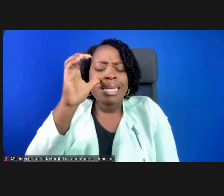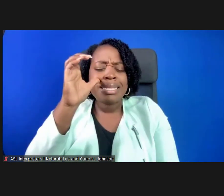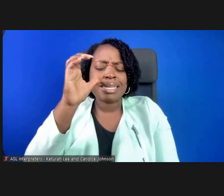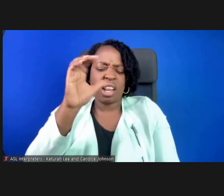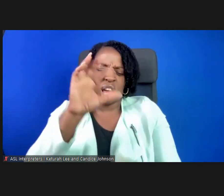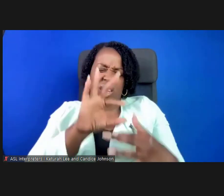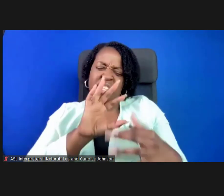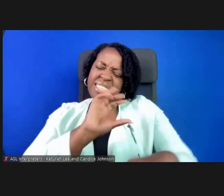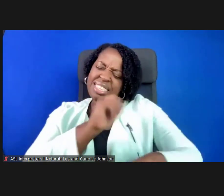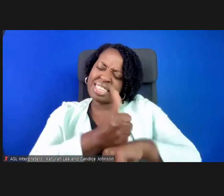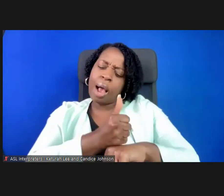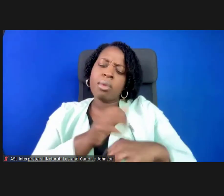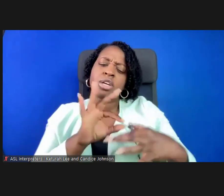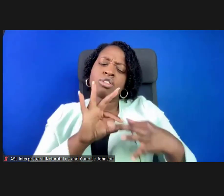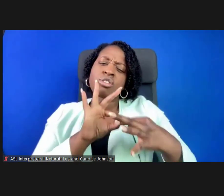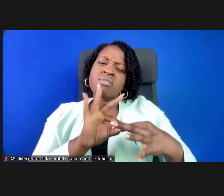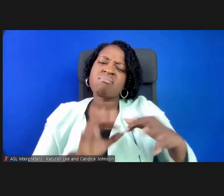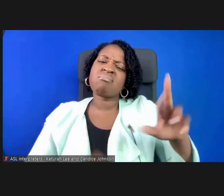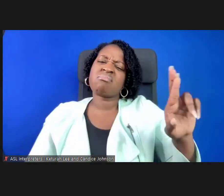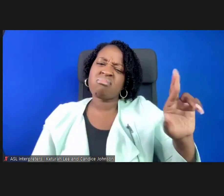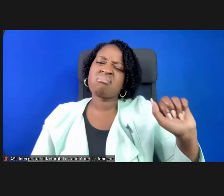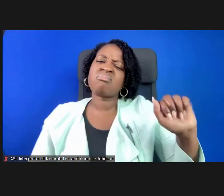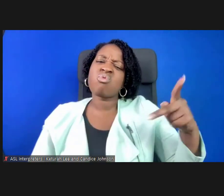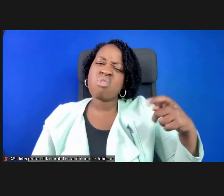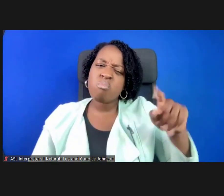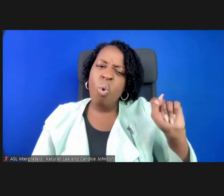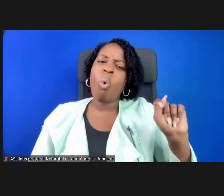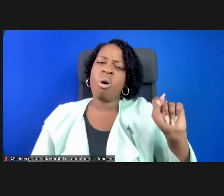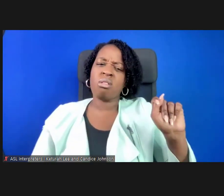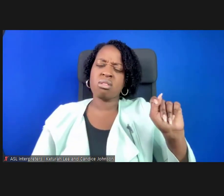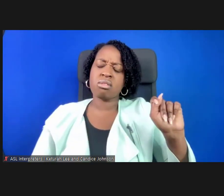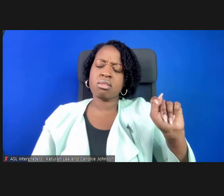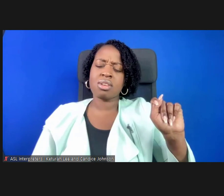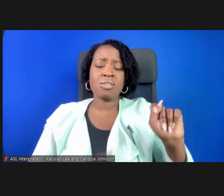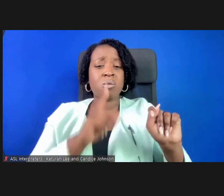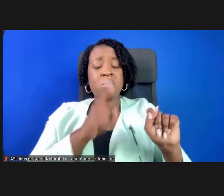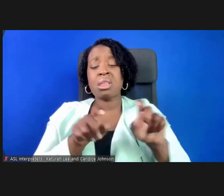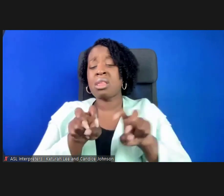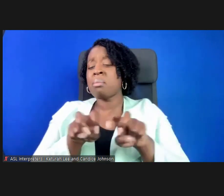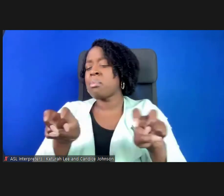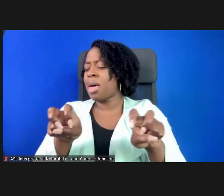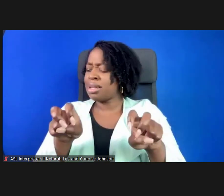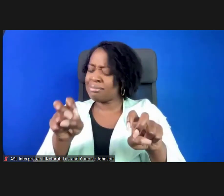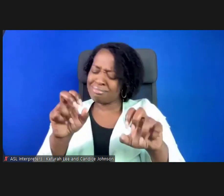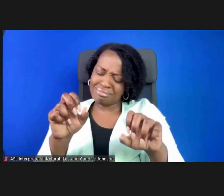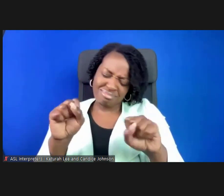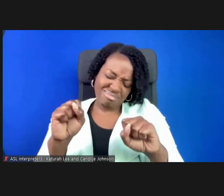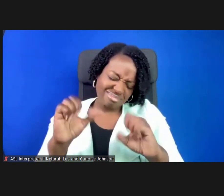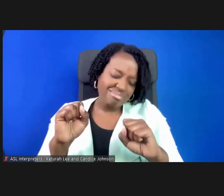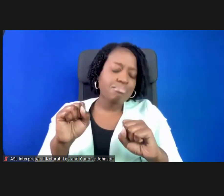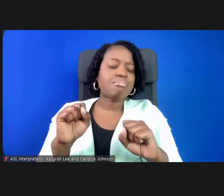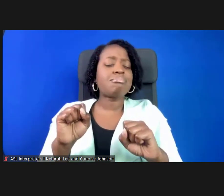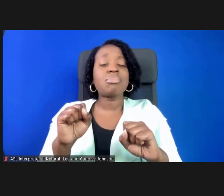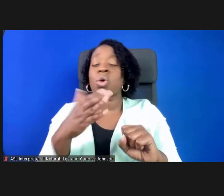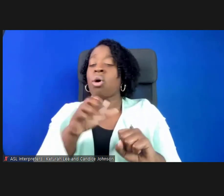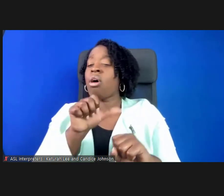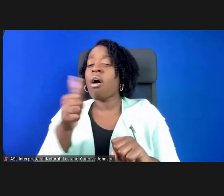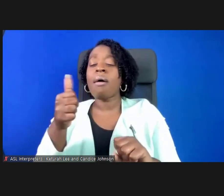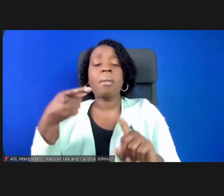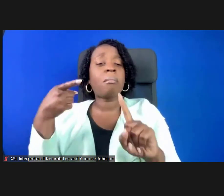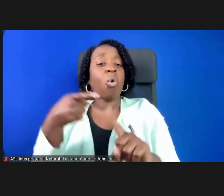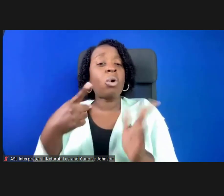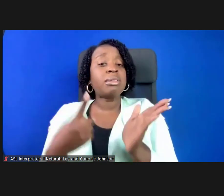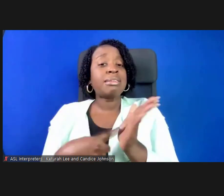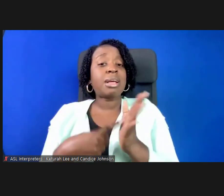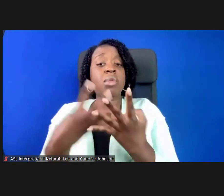think the panel made the really great point that sometimes screening